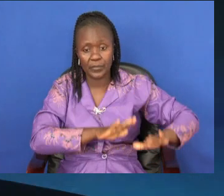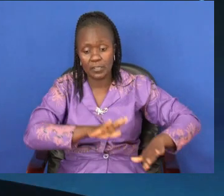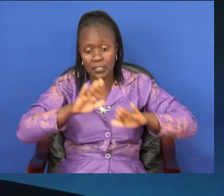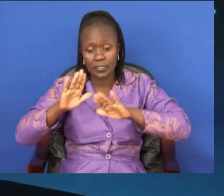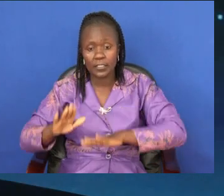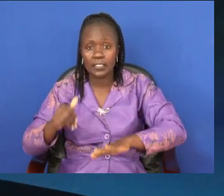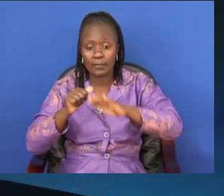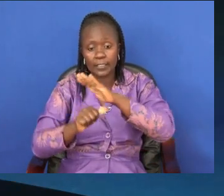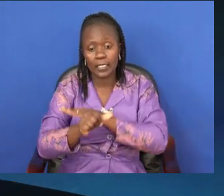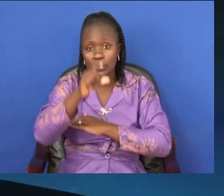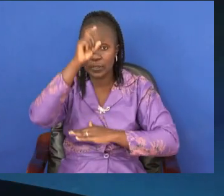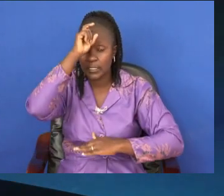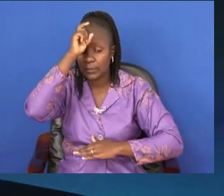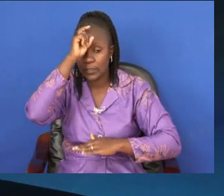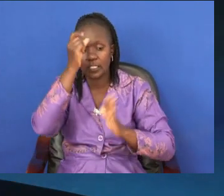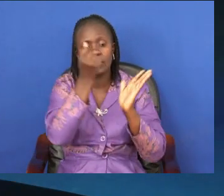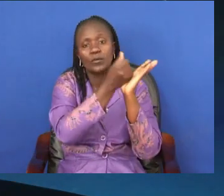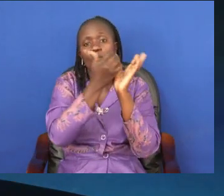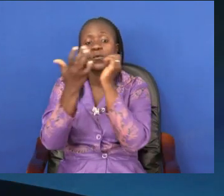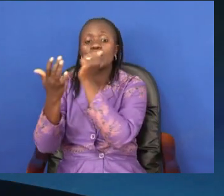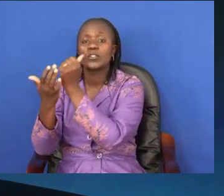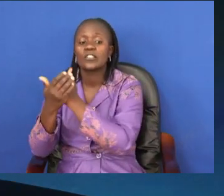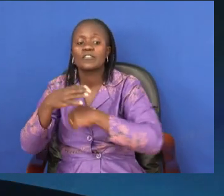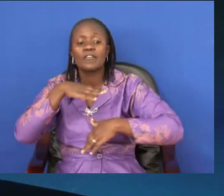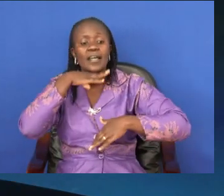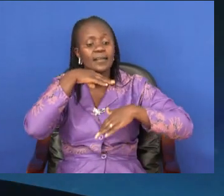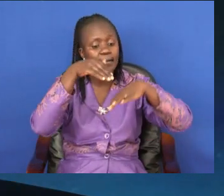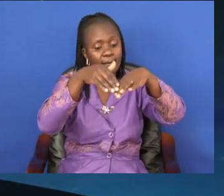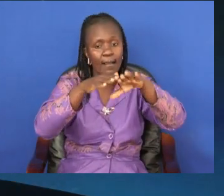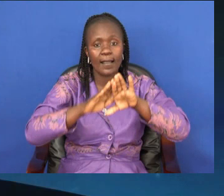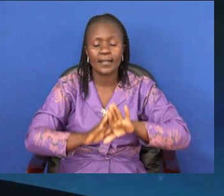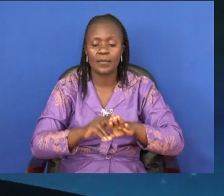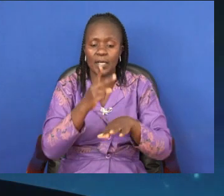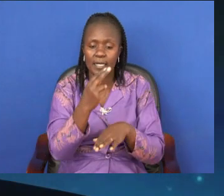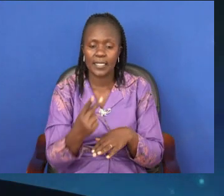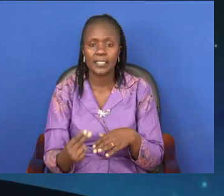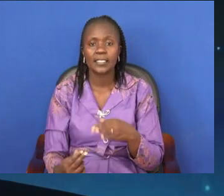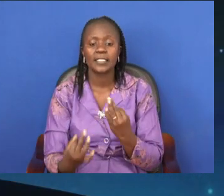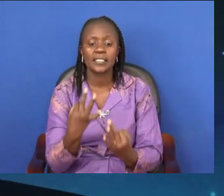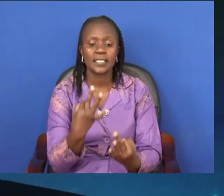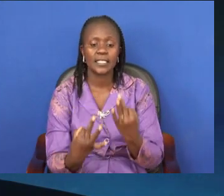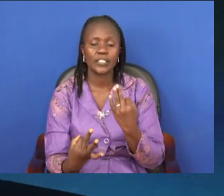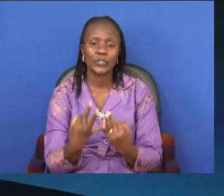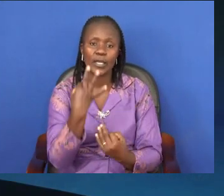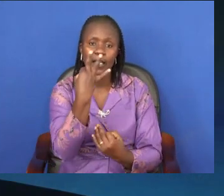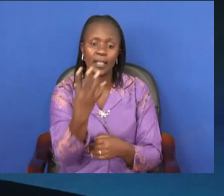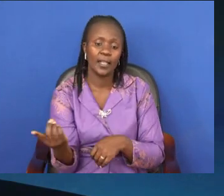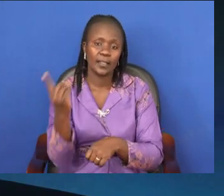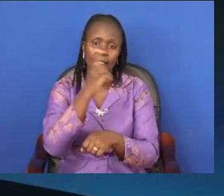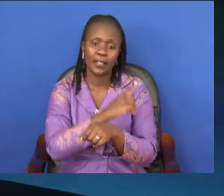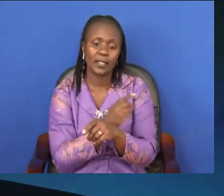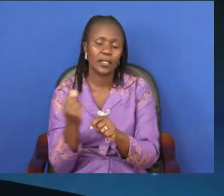Virgin Mary, suffered under Pontius Pilate, was crucified, died and buried. He descended into